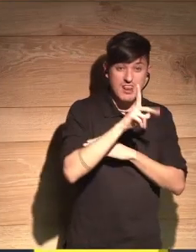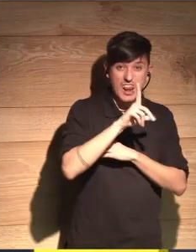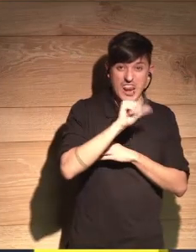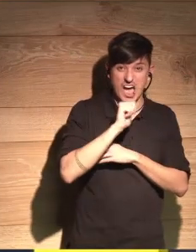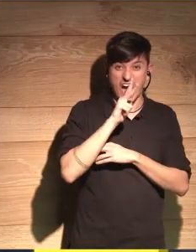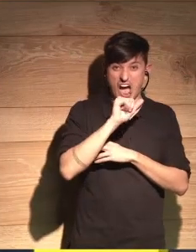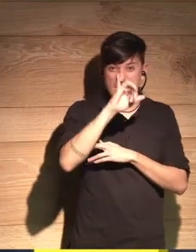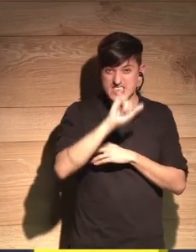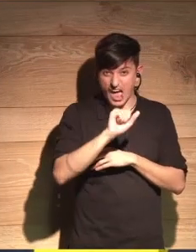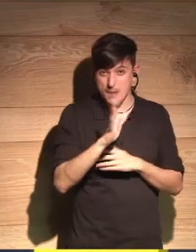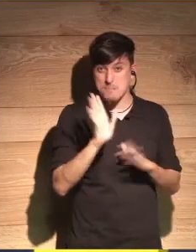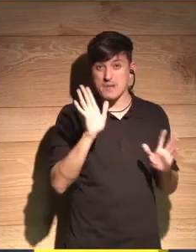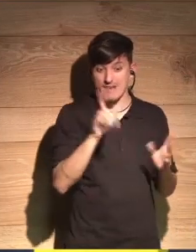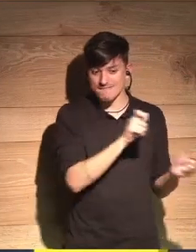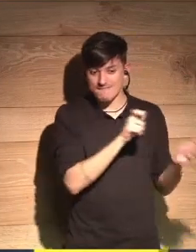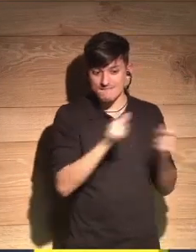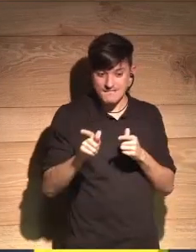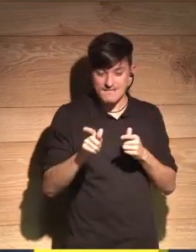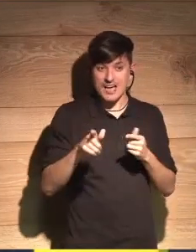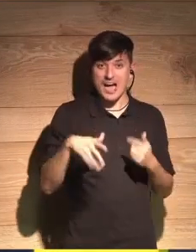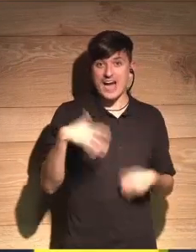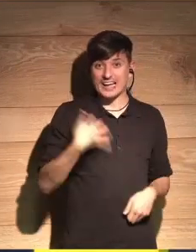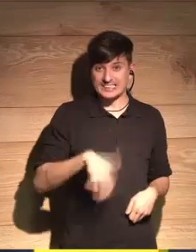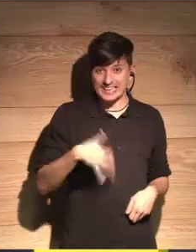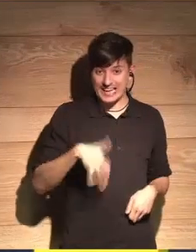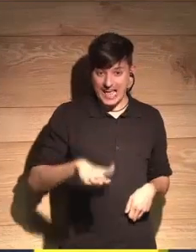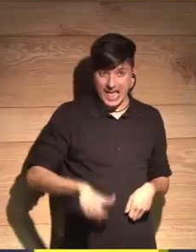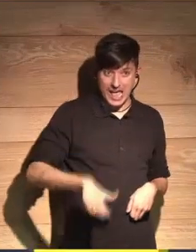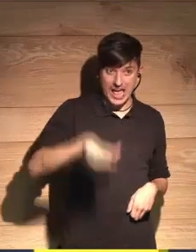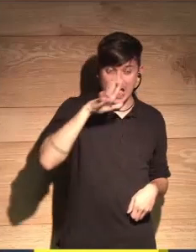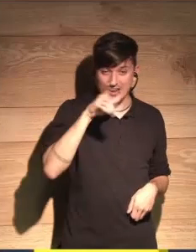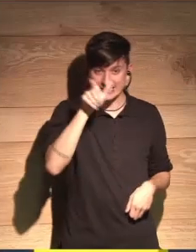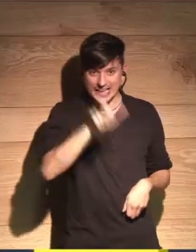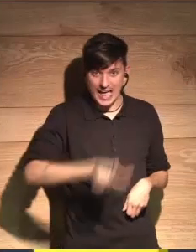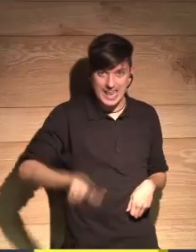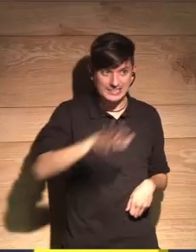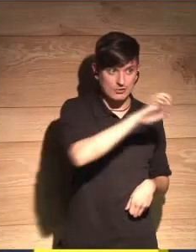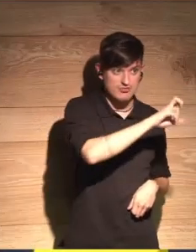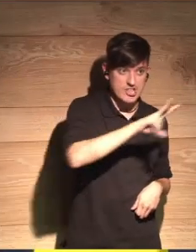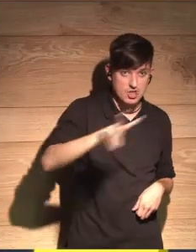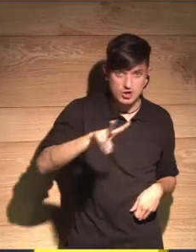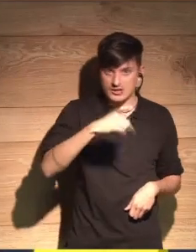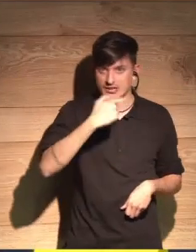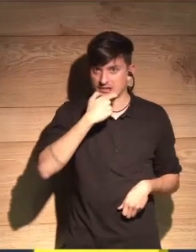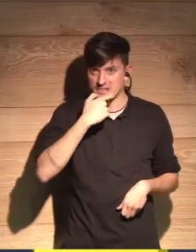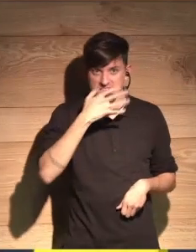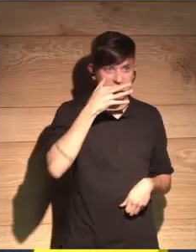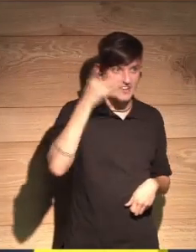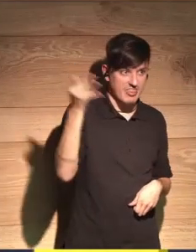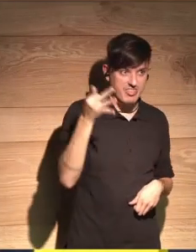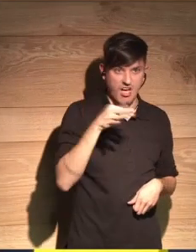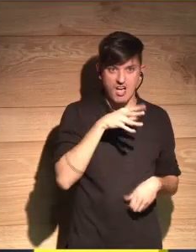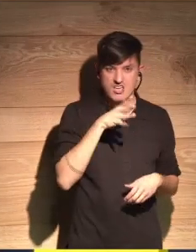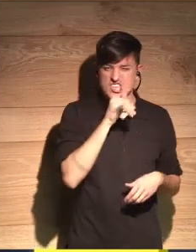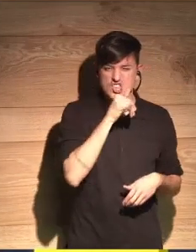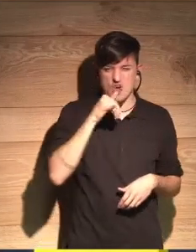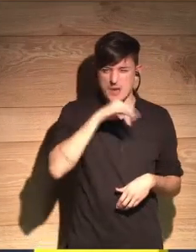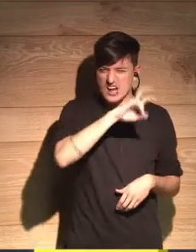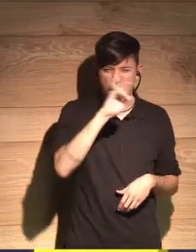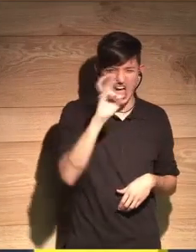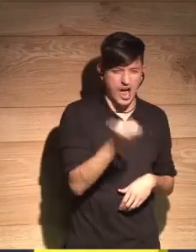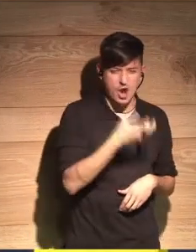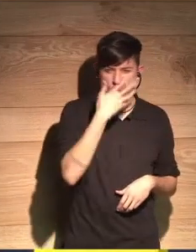in Lehaj, but she grew up in Argentina. Now she lives between Argentina, France, the UK,